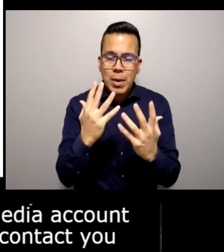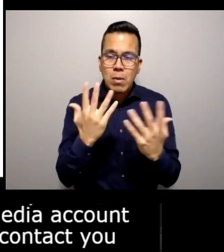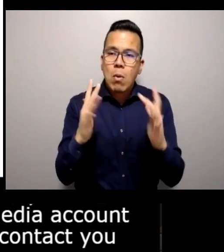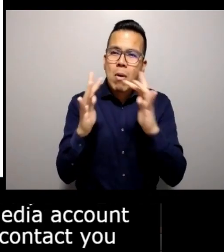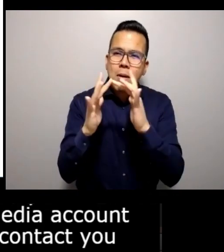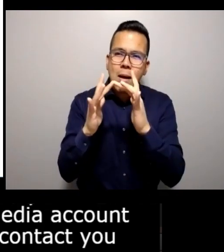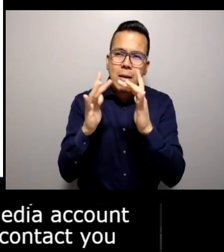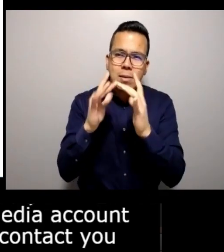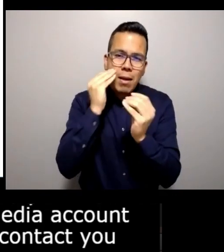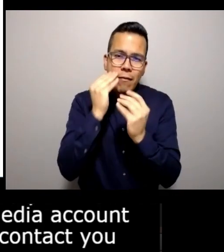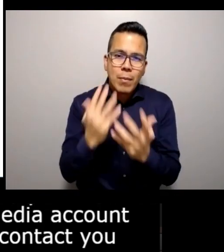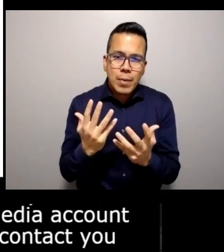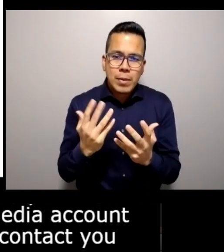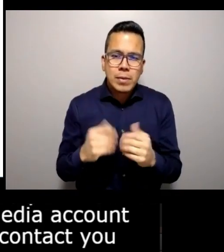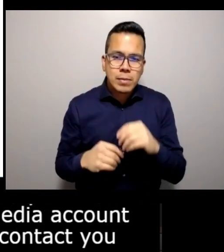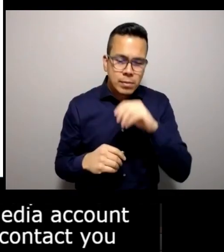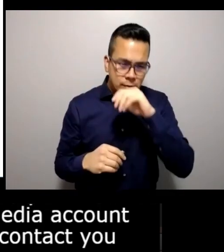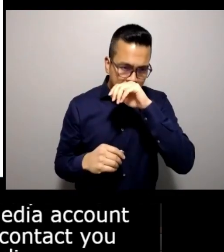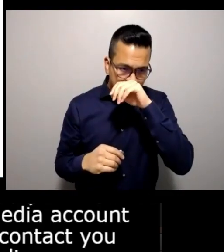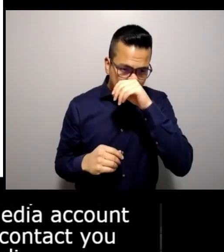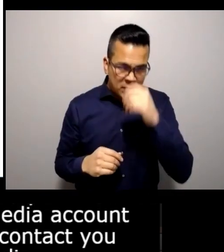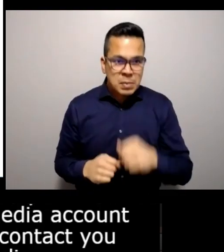social media platforms.